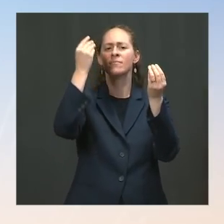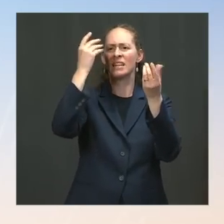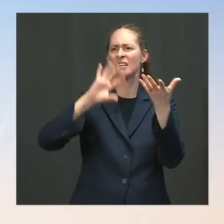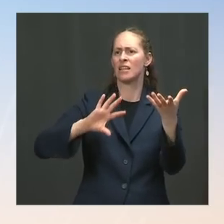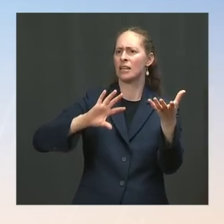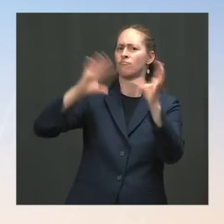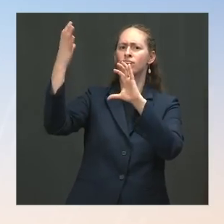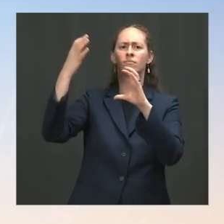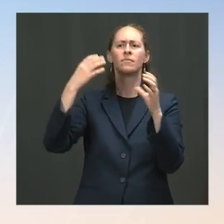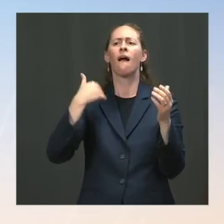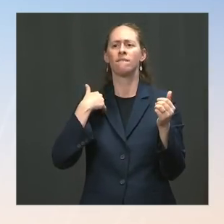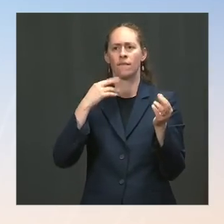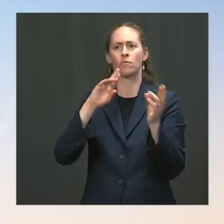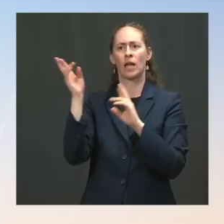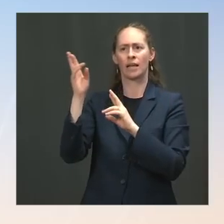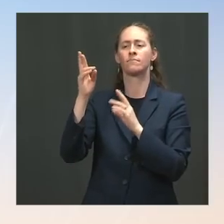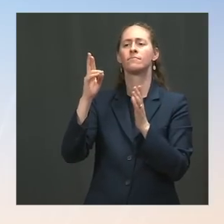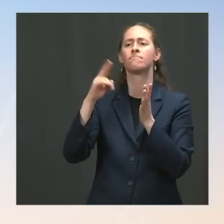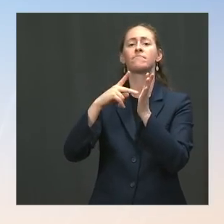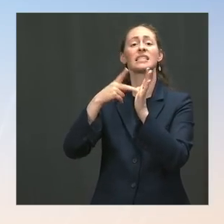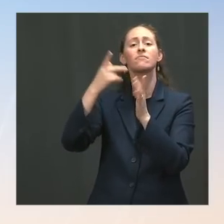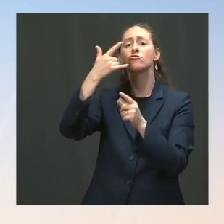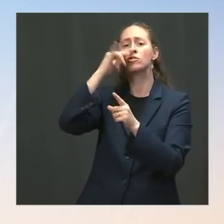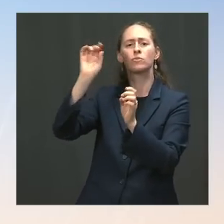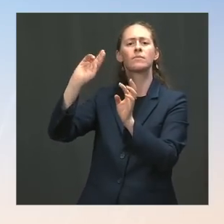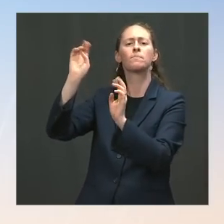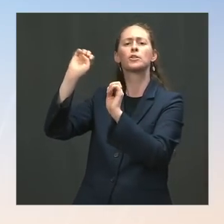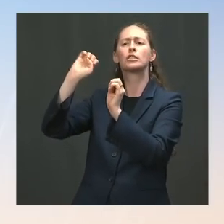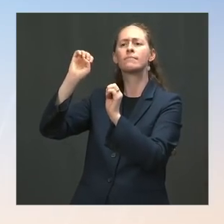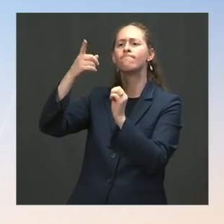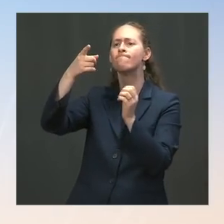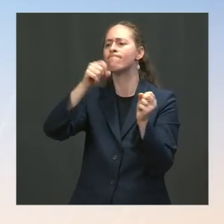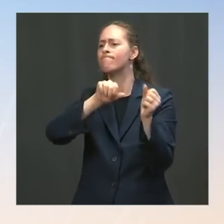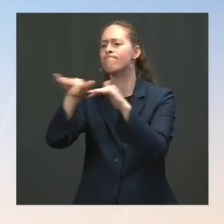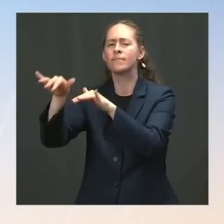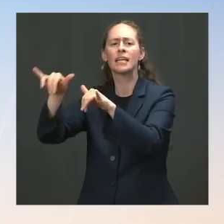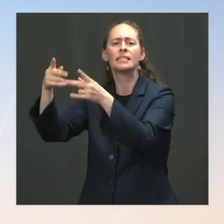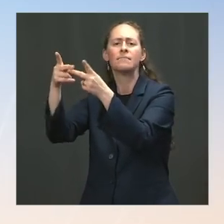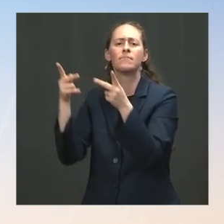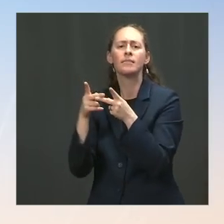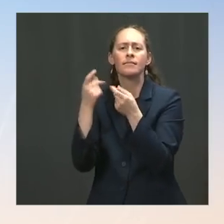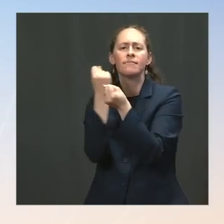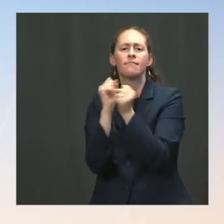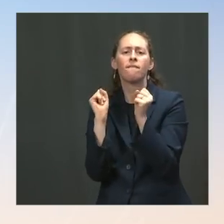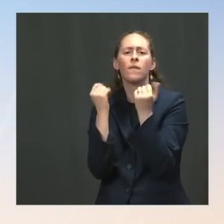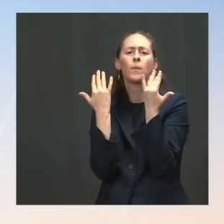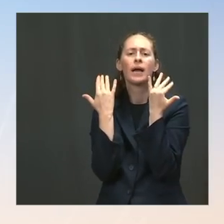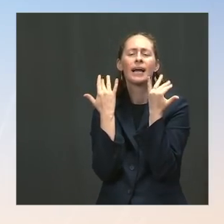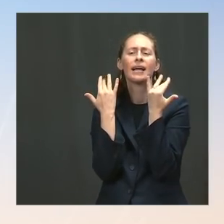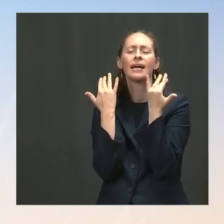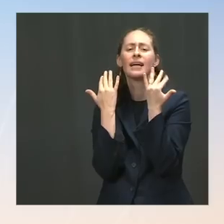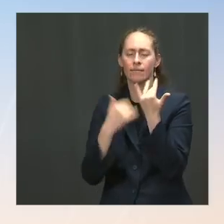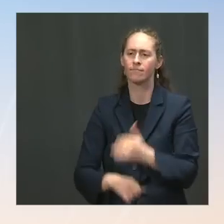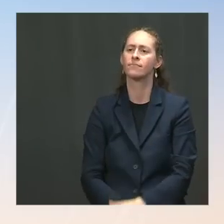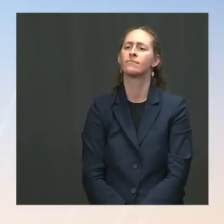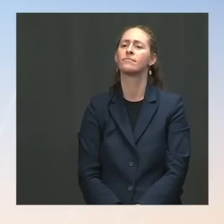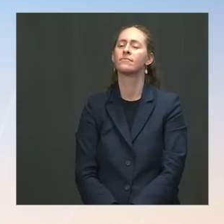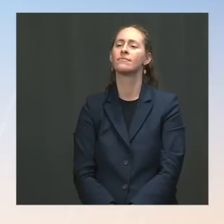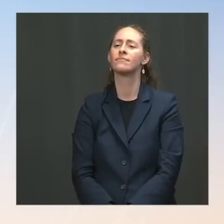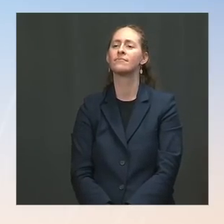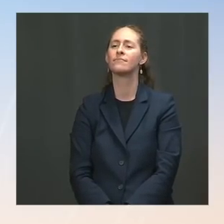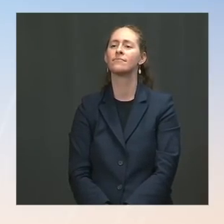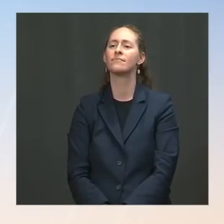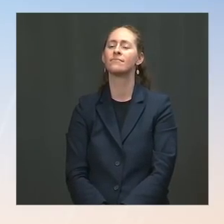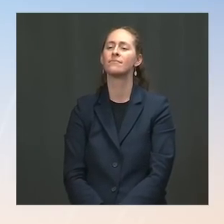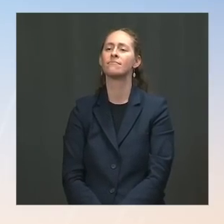an isolated space to mitigate this issue. And what happens is DHS, and this is the process of what happens, the agency,